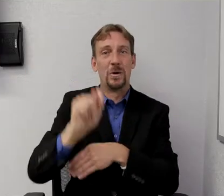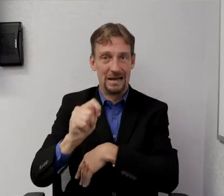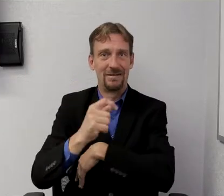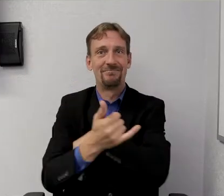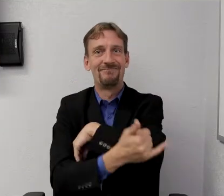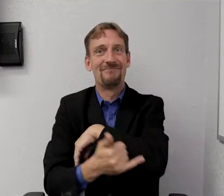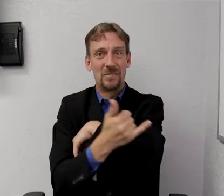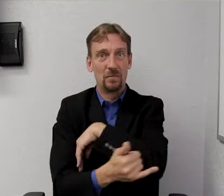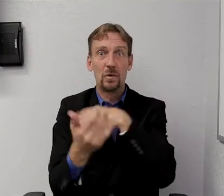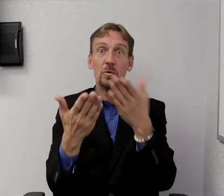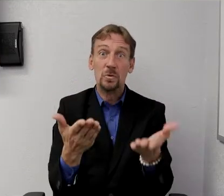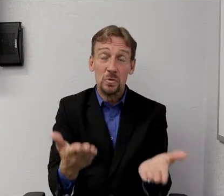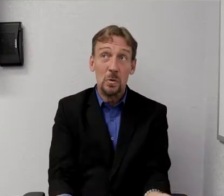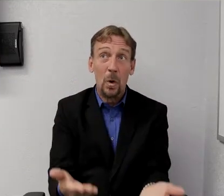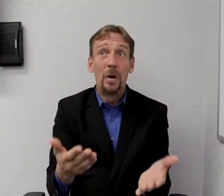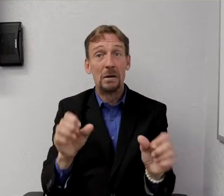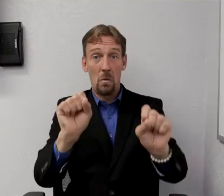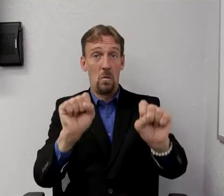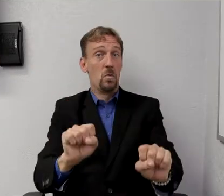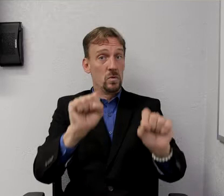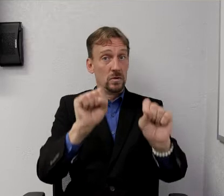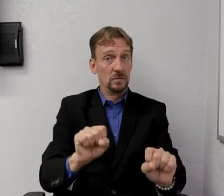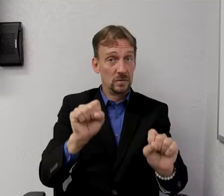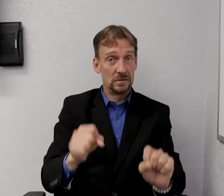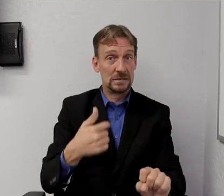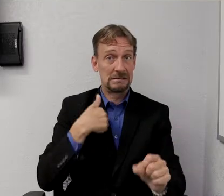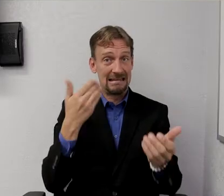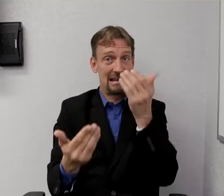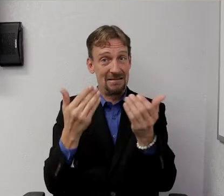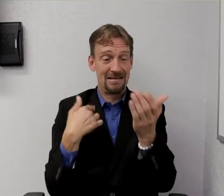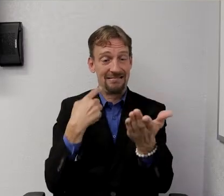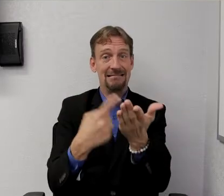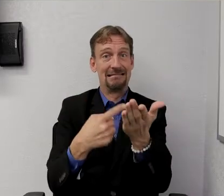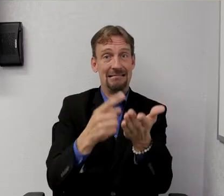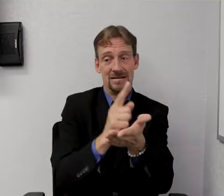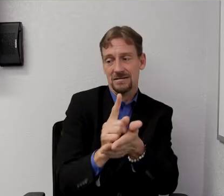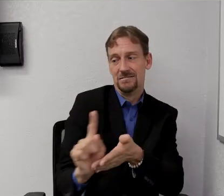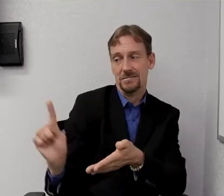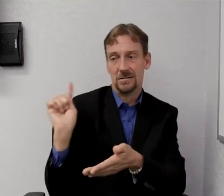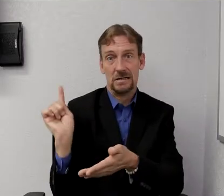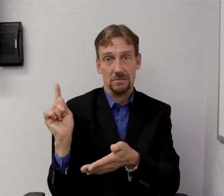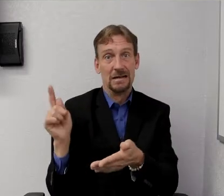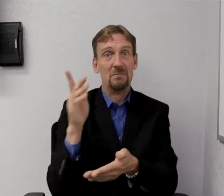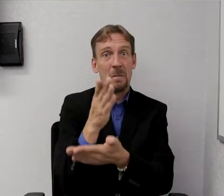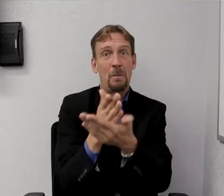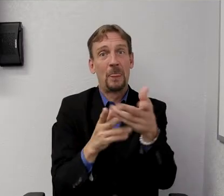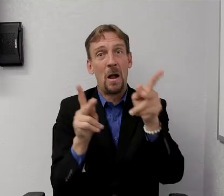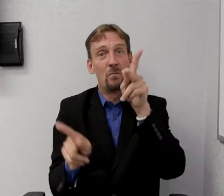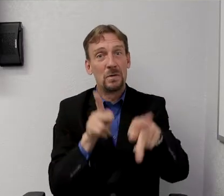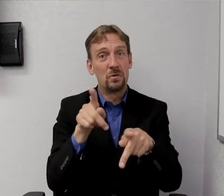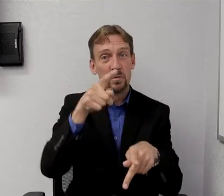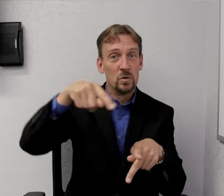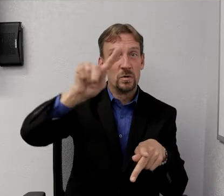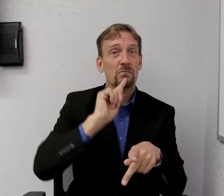So it's possible, and I think I might have addressed this last week, because people were curious,